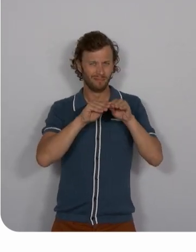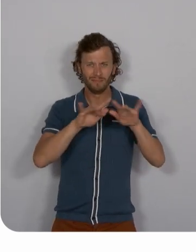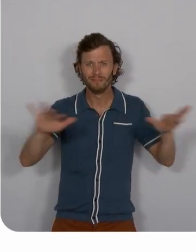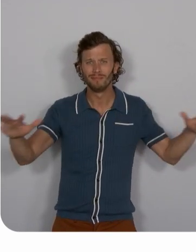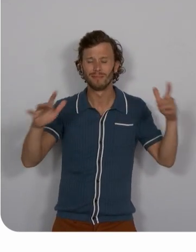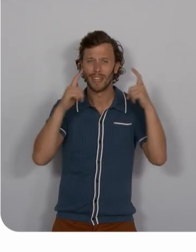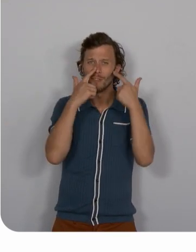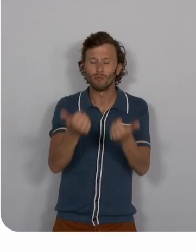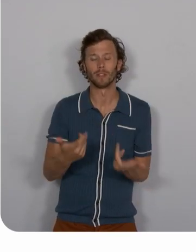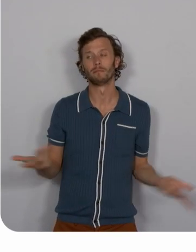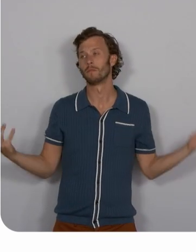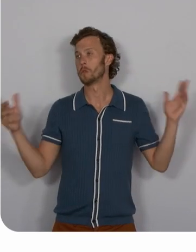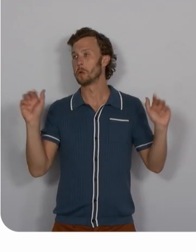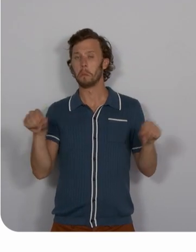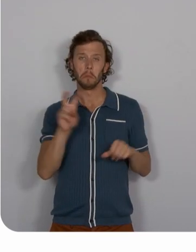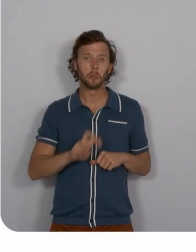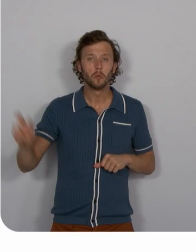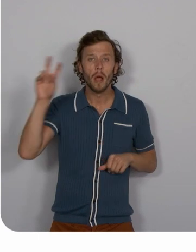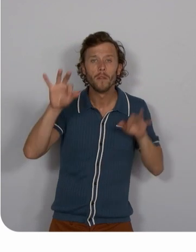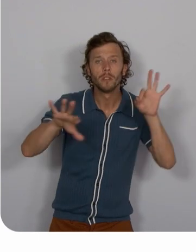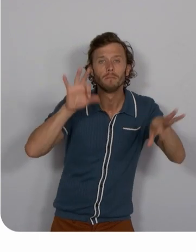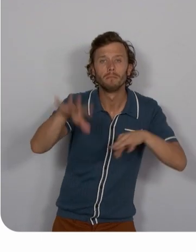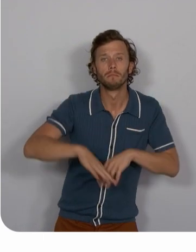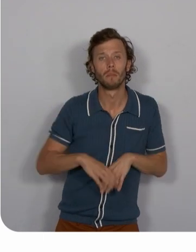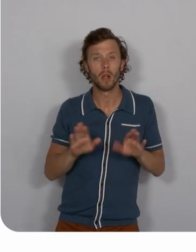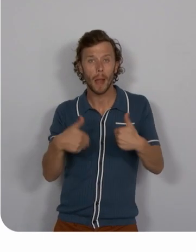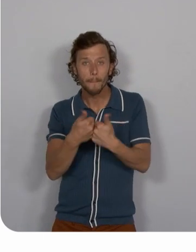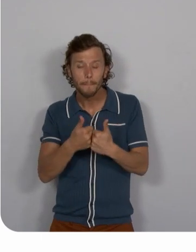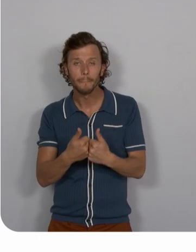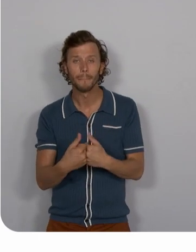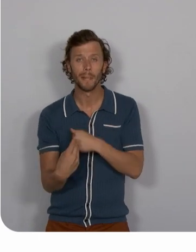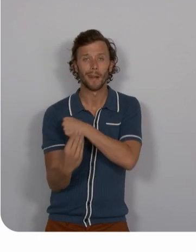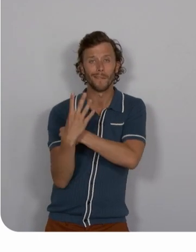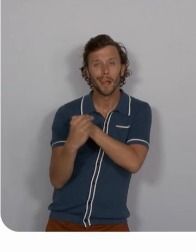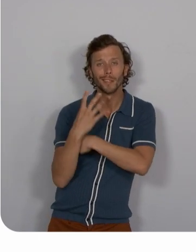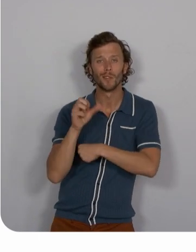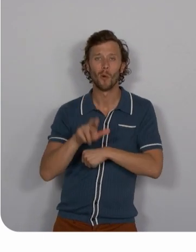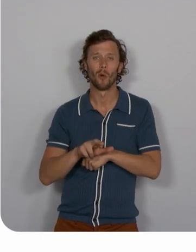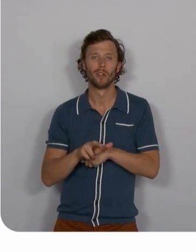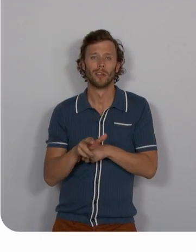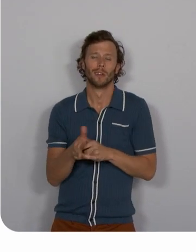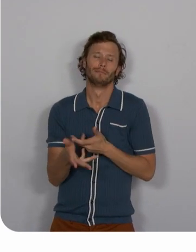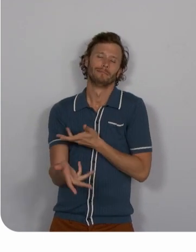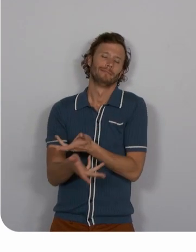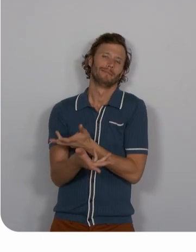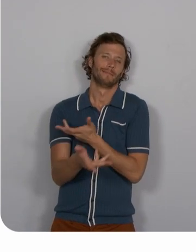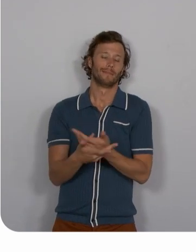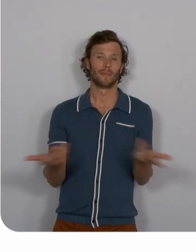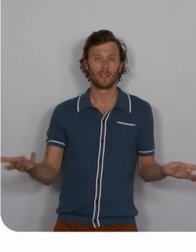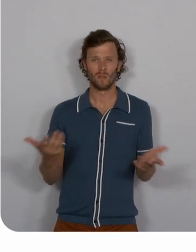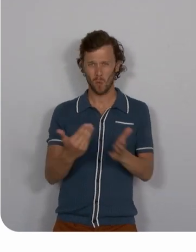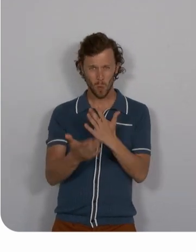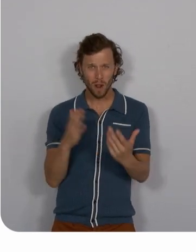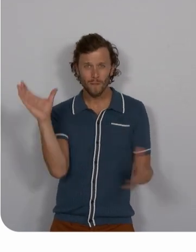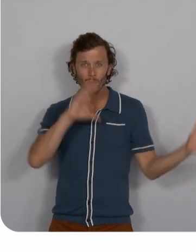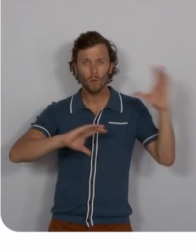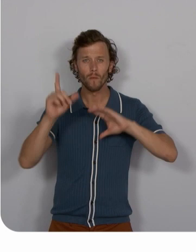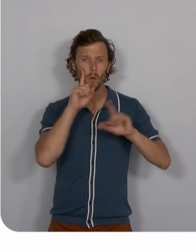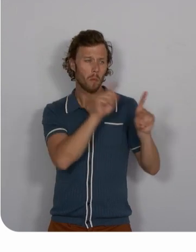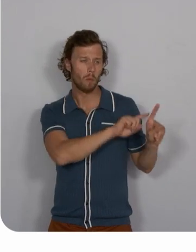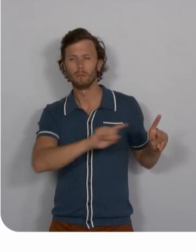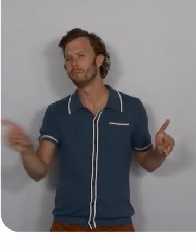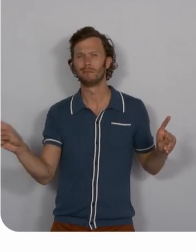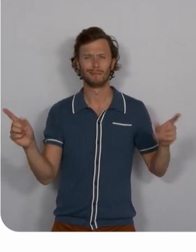tips, gameplay, advice, or just a great conversation, these AIs offer fun and